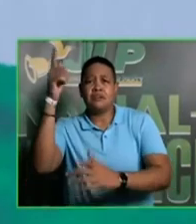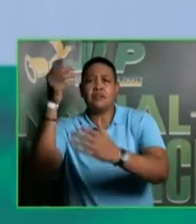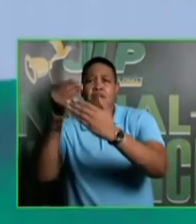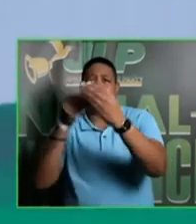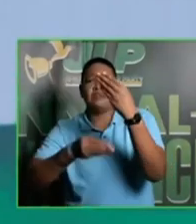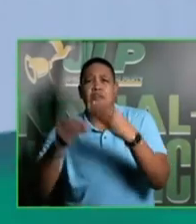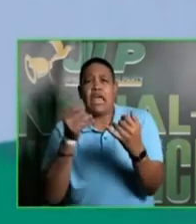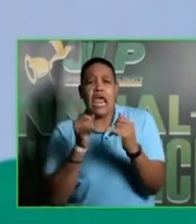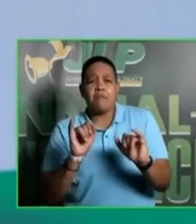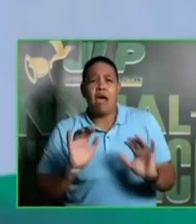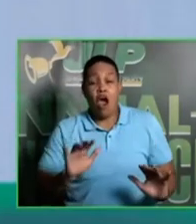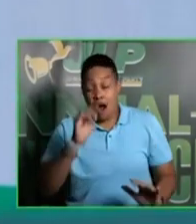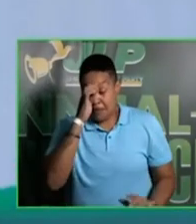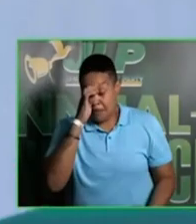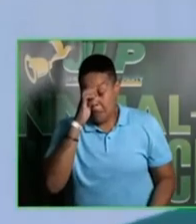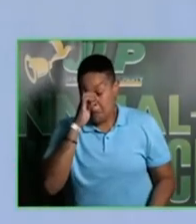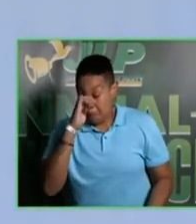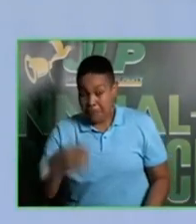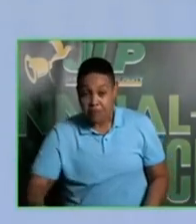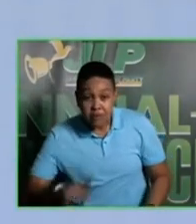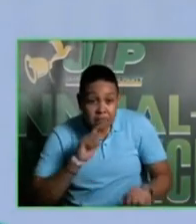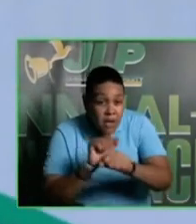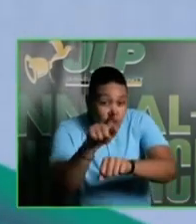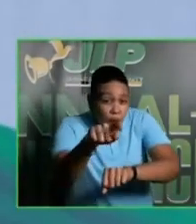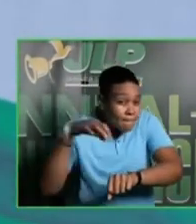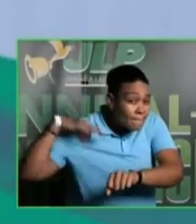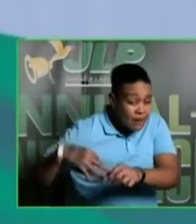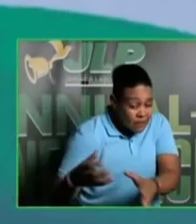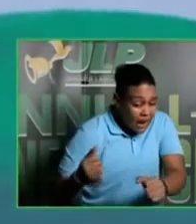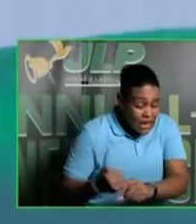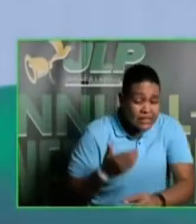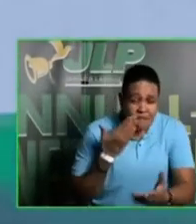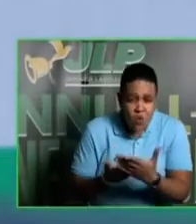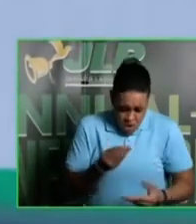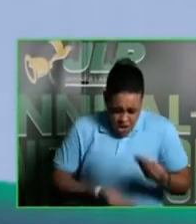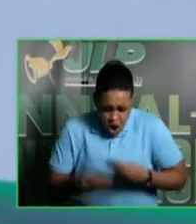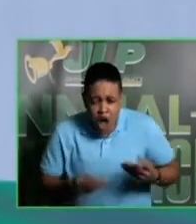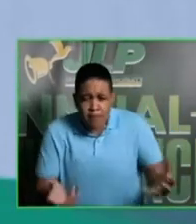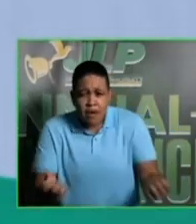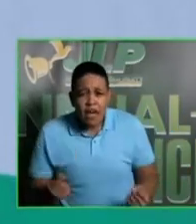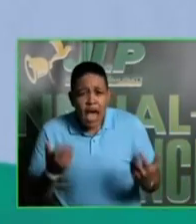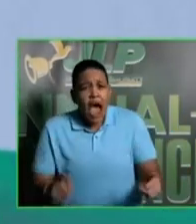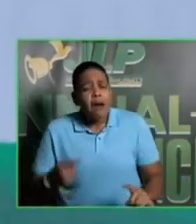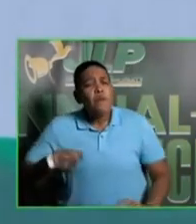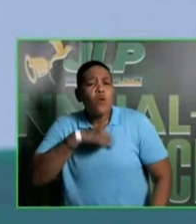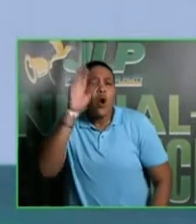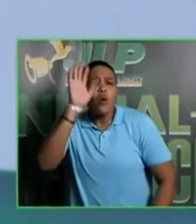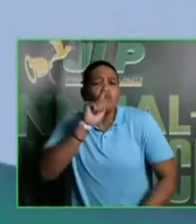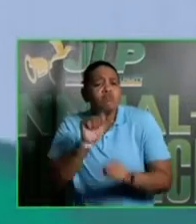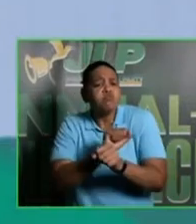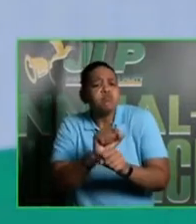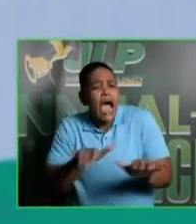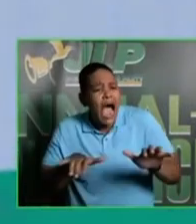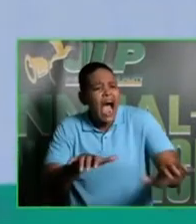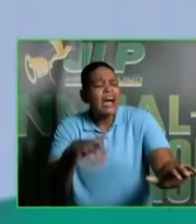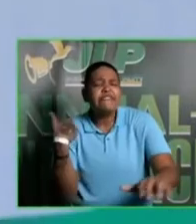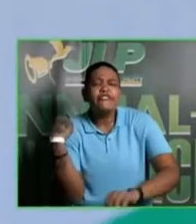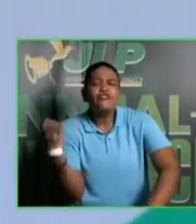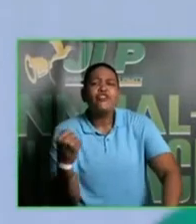journey, in ensuring you get the benefit of a good economy, we will be active and